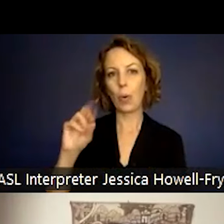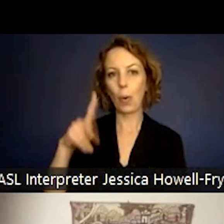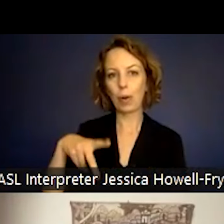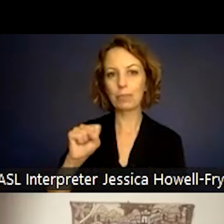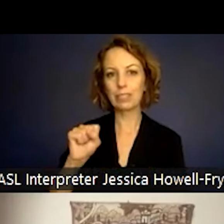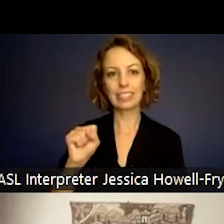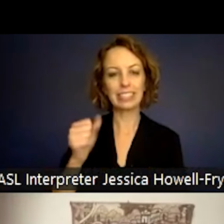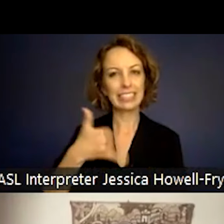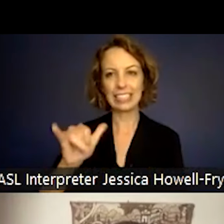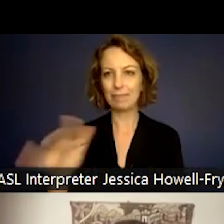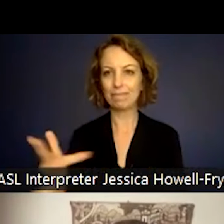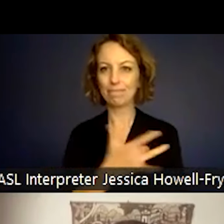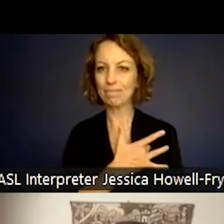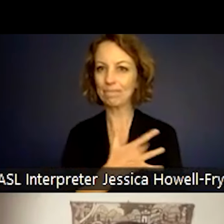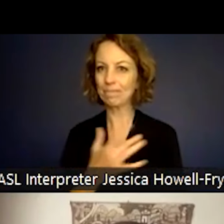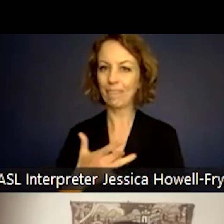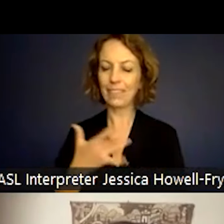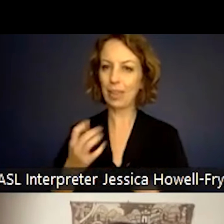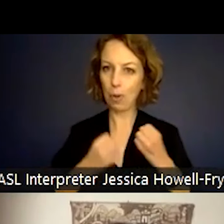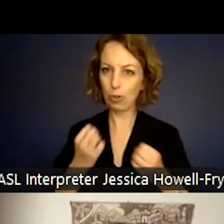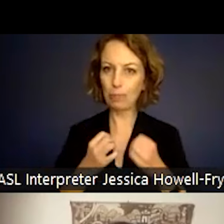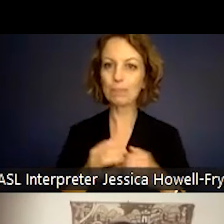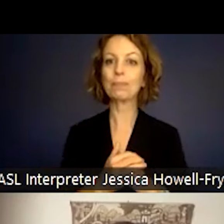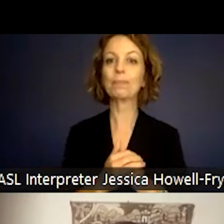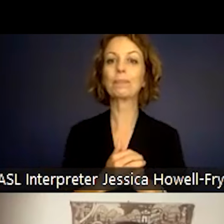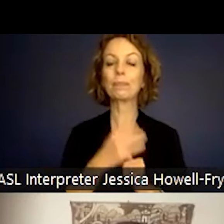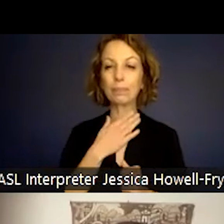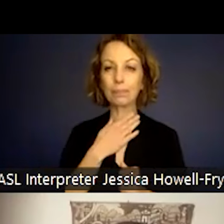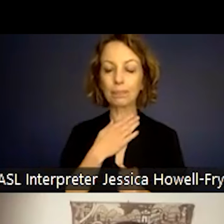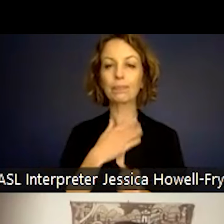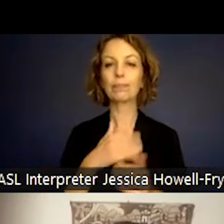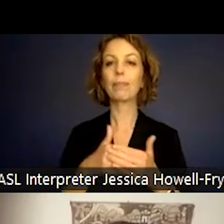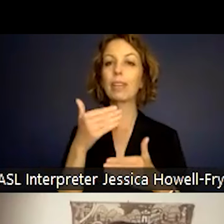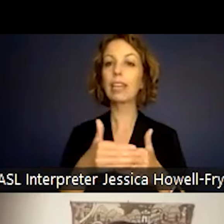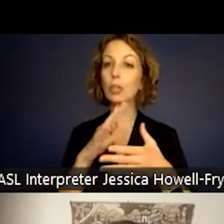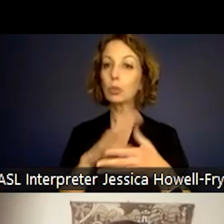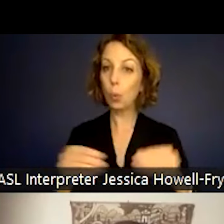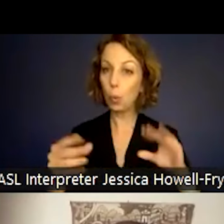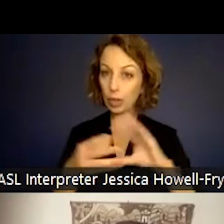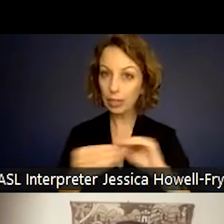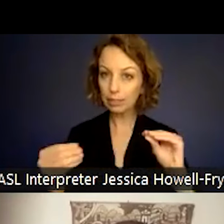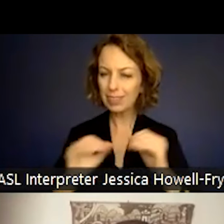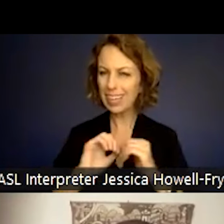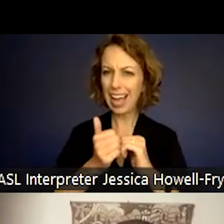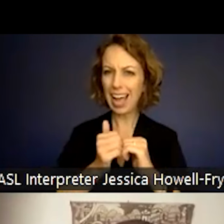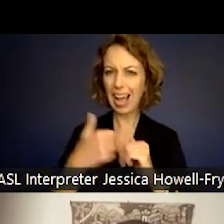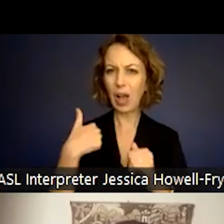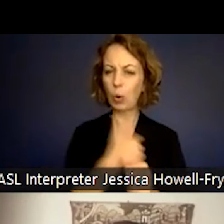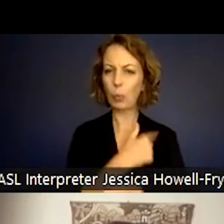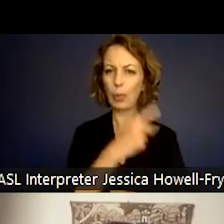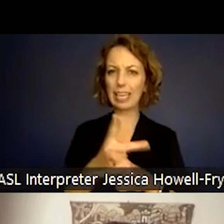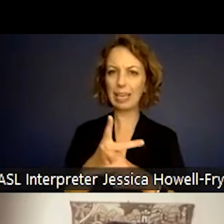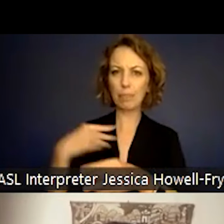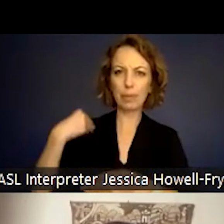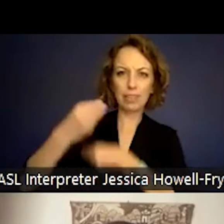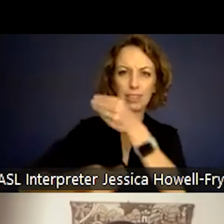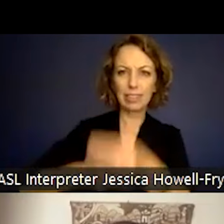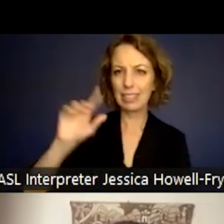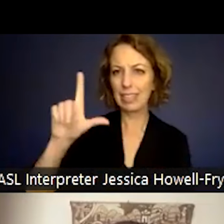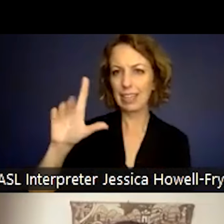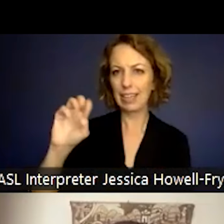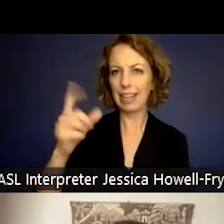time. This next one is a story about, you know, how we keep legacies alive and how we